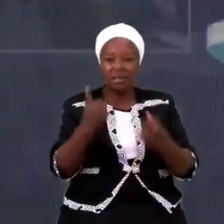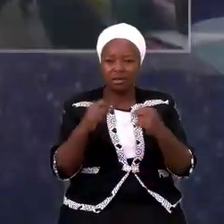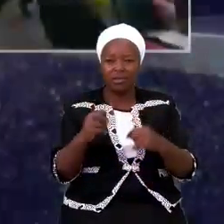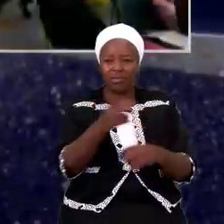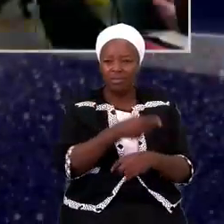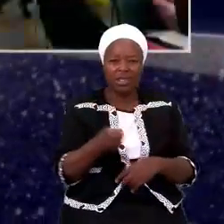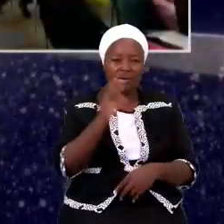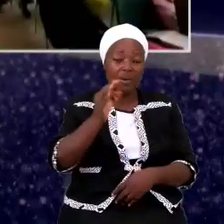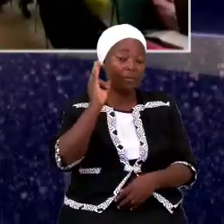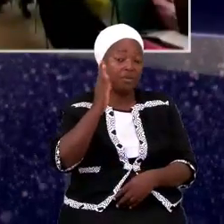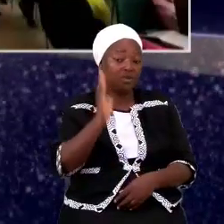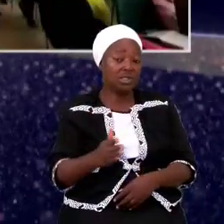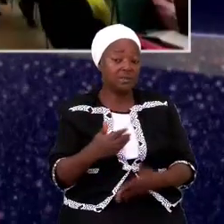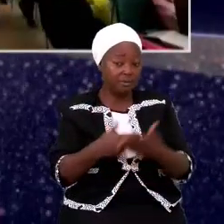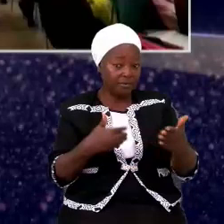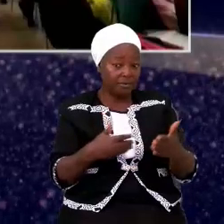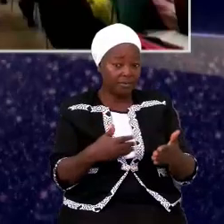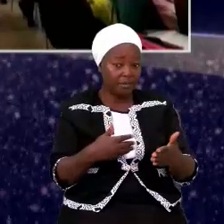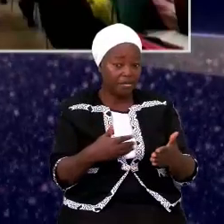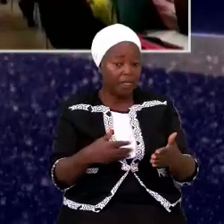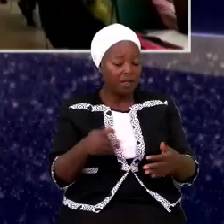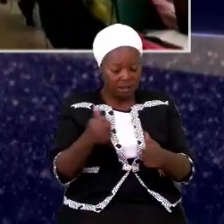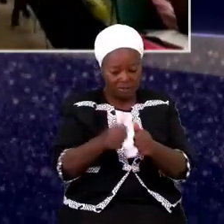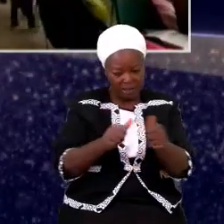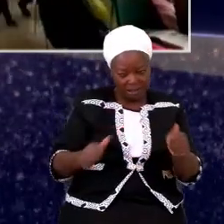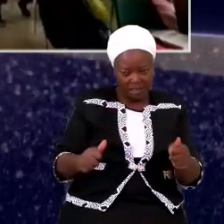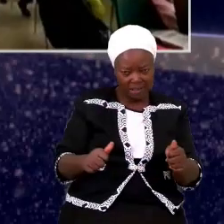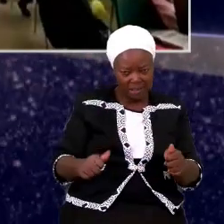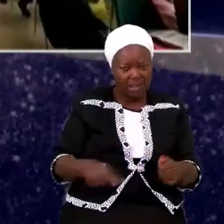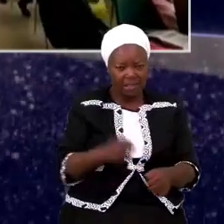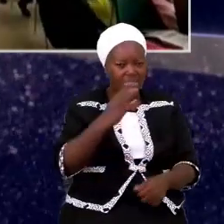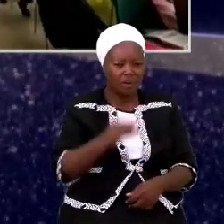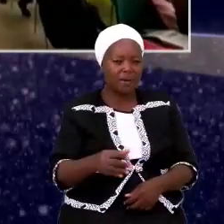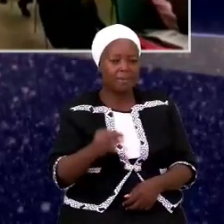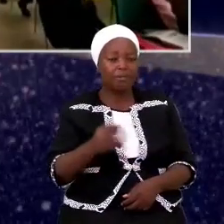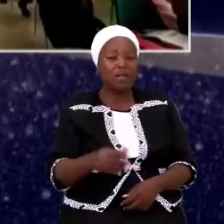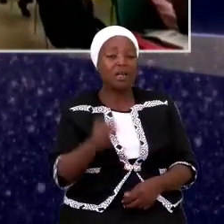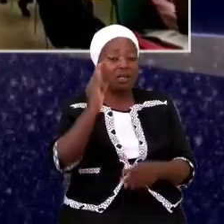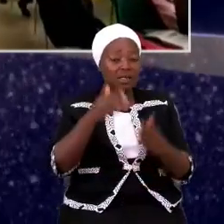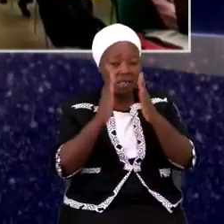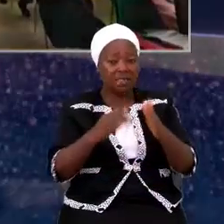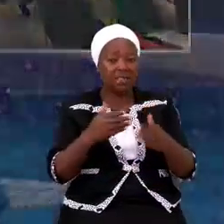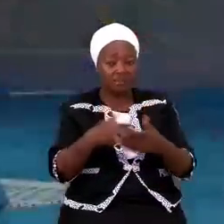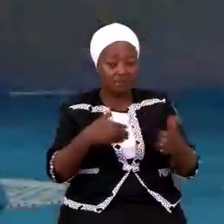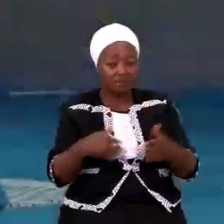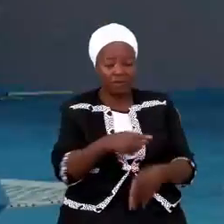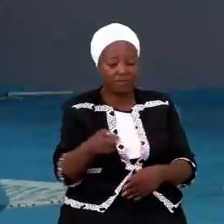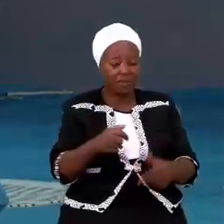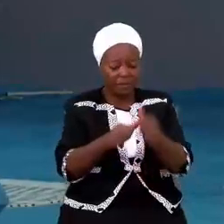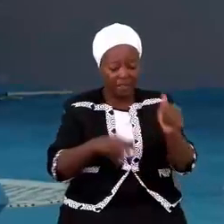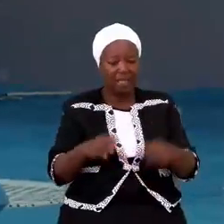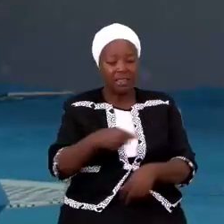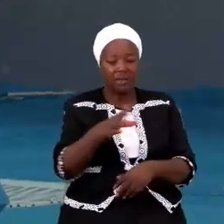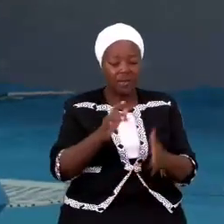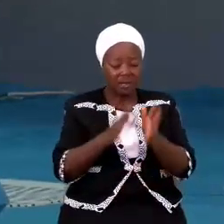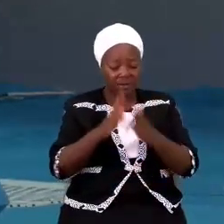backslid. They were Christian workers before they backslid. Now they went to the far country. Maybe they get